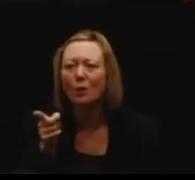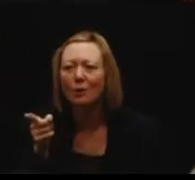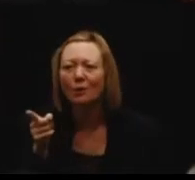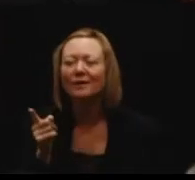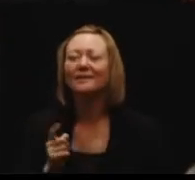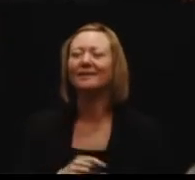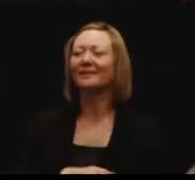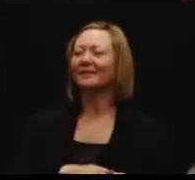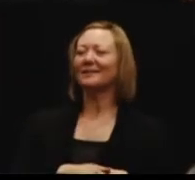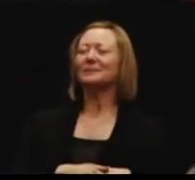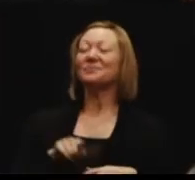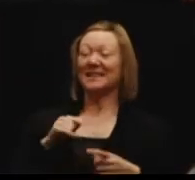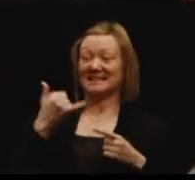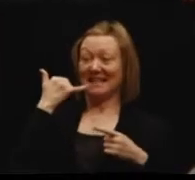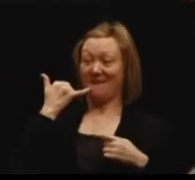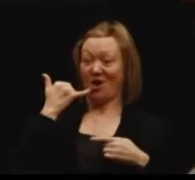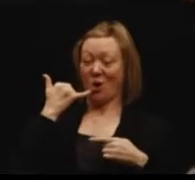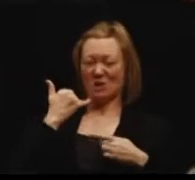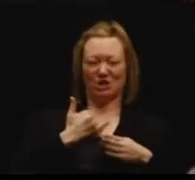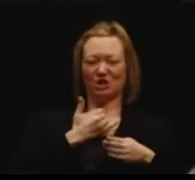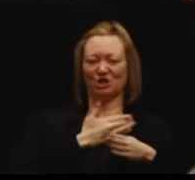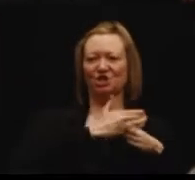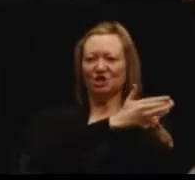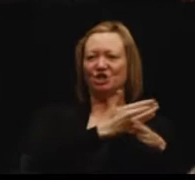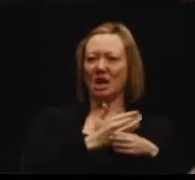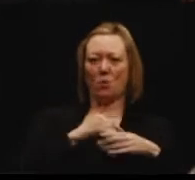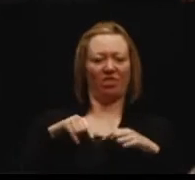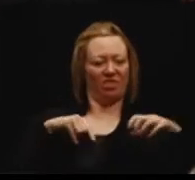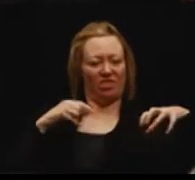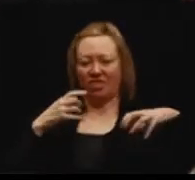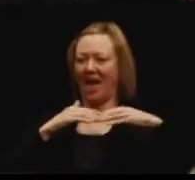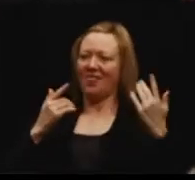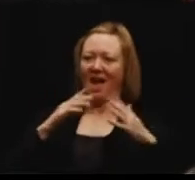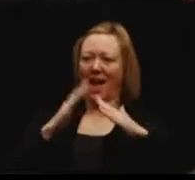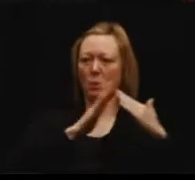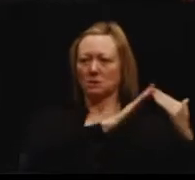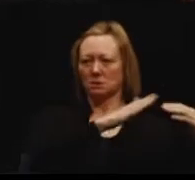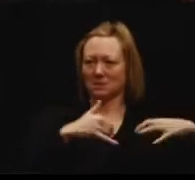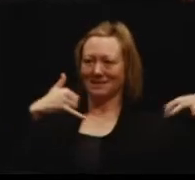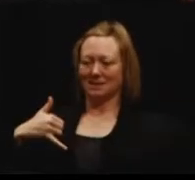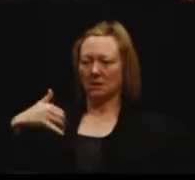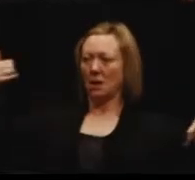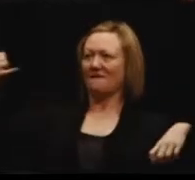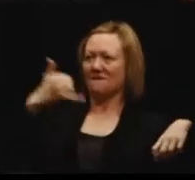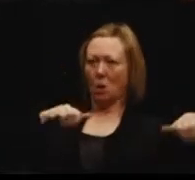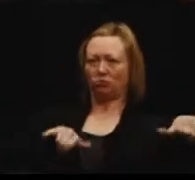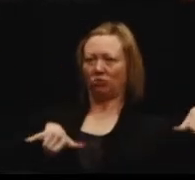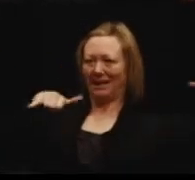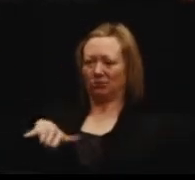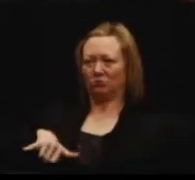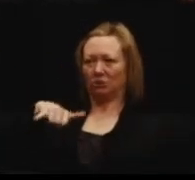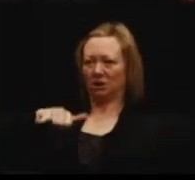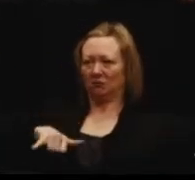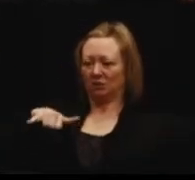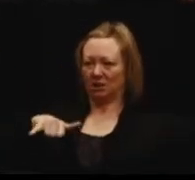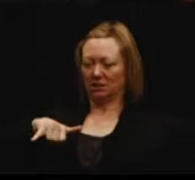is, it's a telephone where you share, which you share with a number of other residences, and when your telephone call comes through, you know, it's